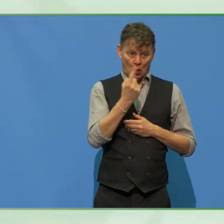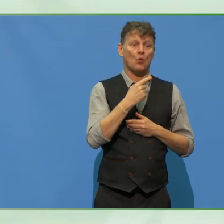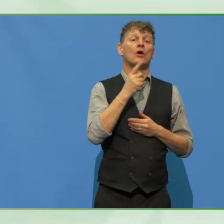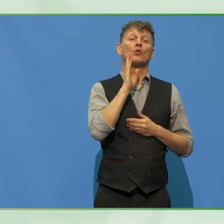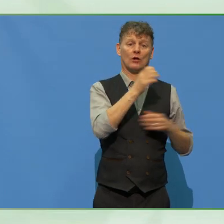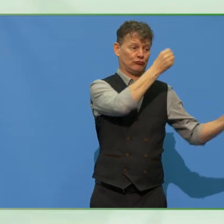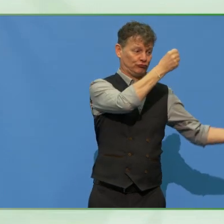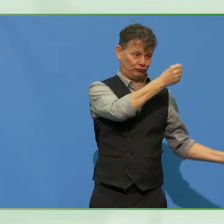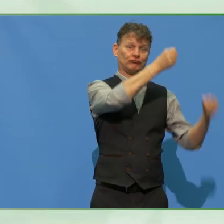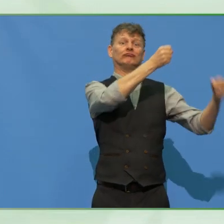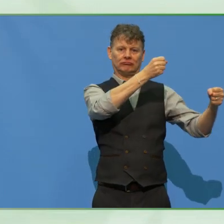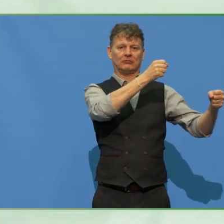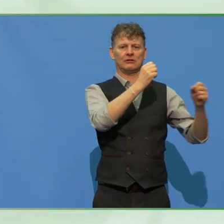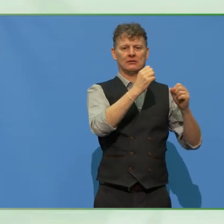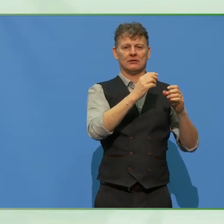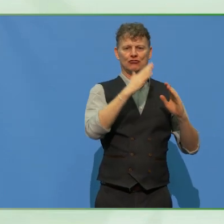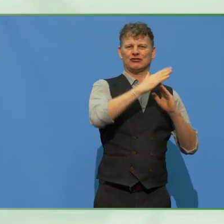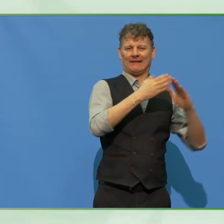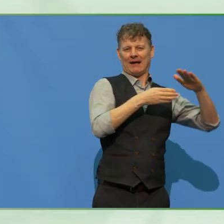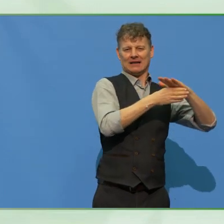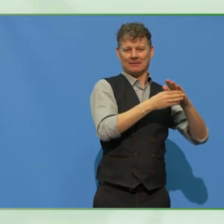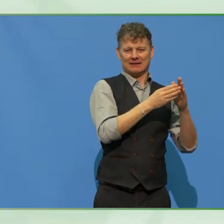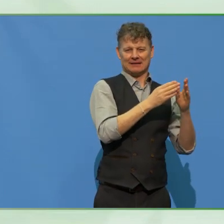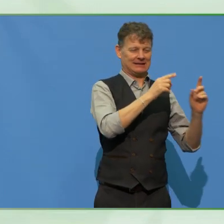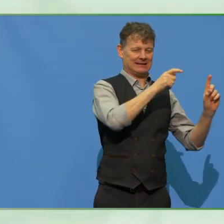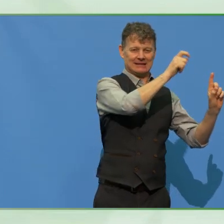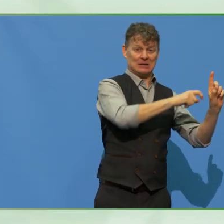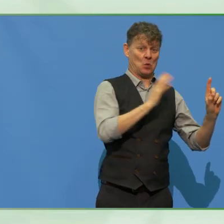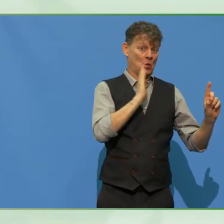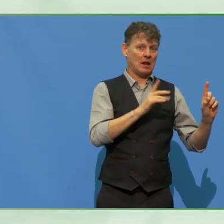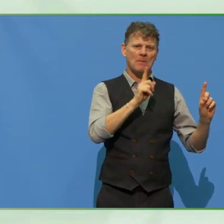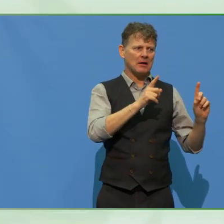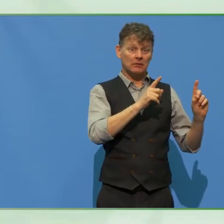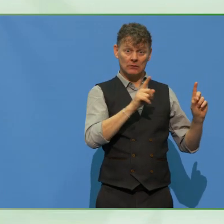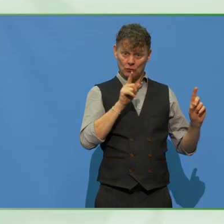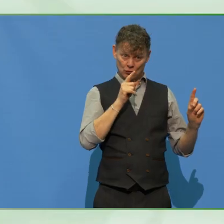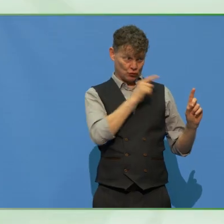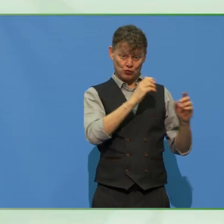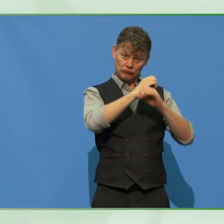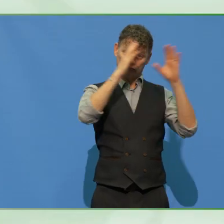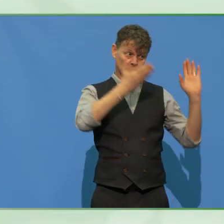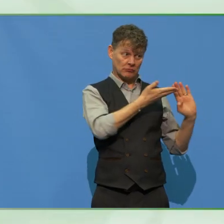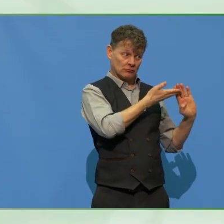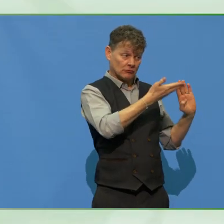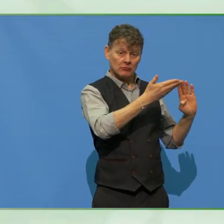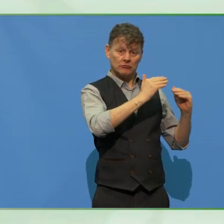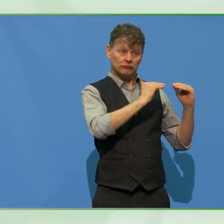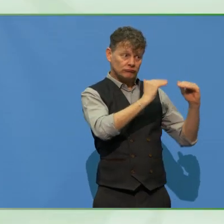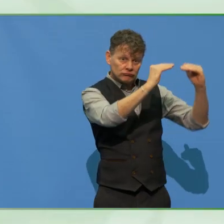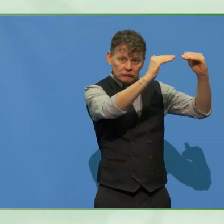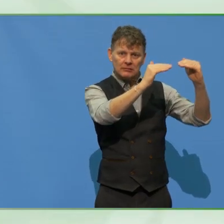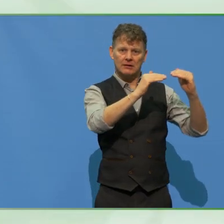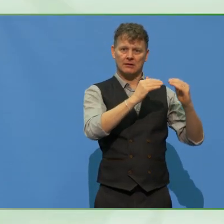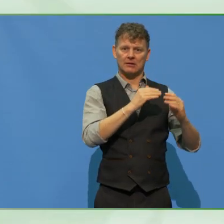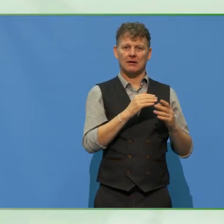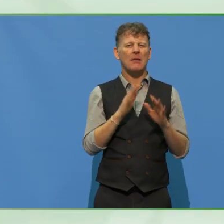hope that means for this sector, that we're seeing succession, we're seeing progression even in that role. But let's first come to